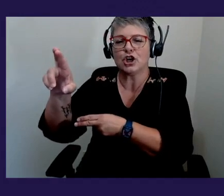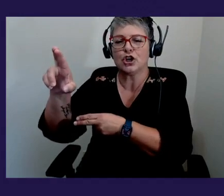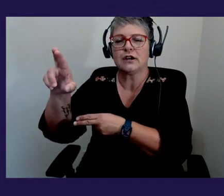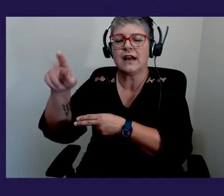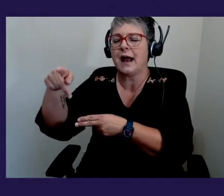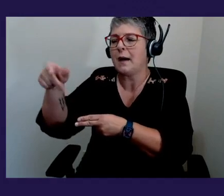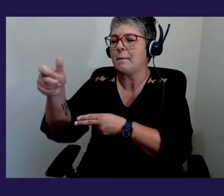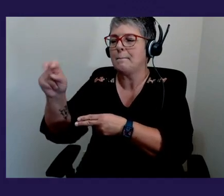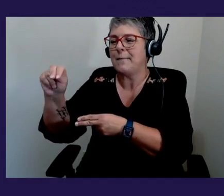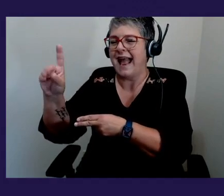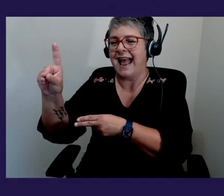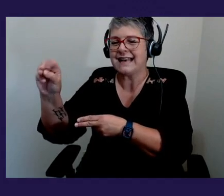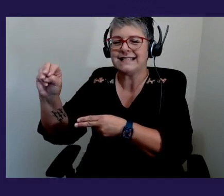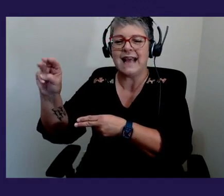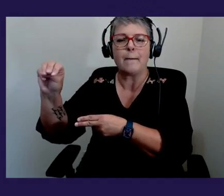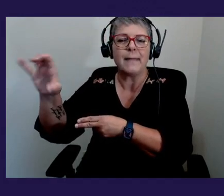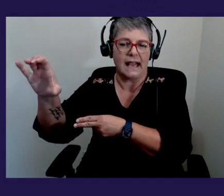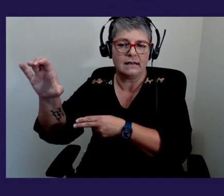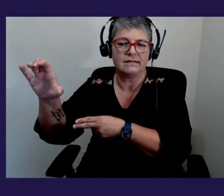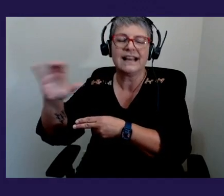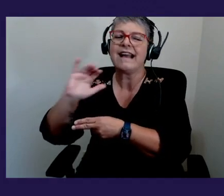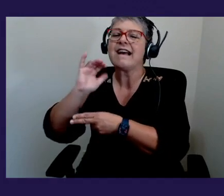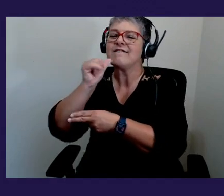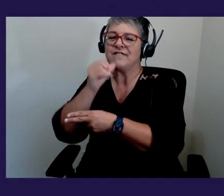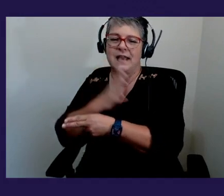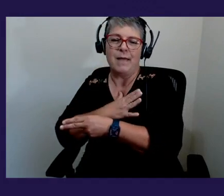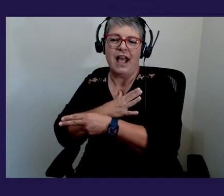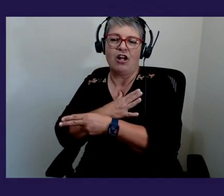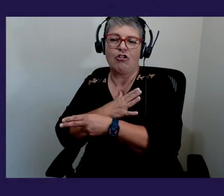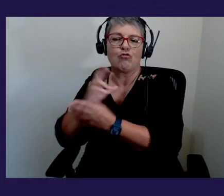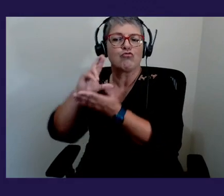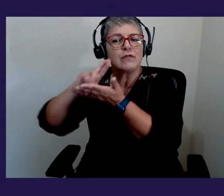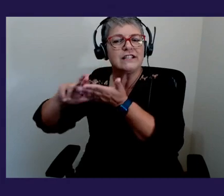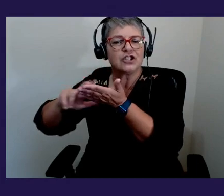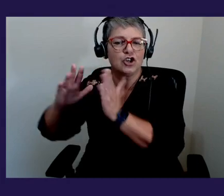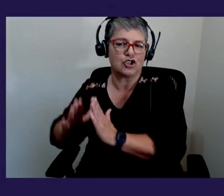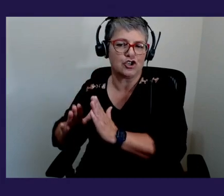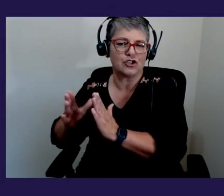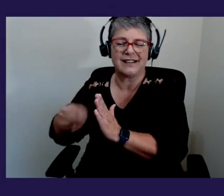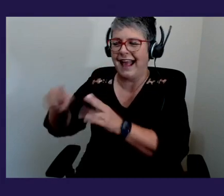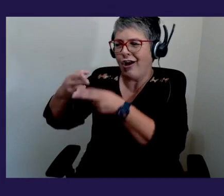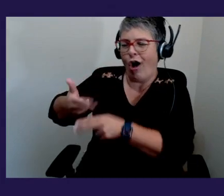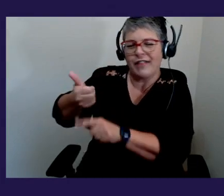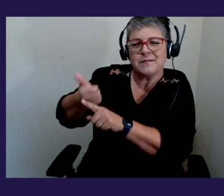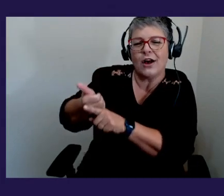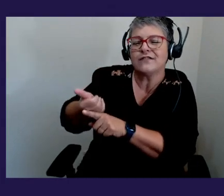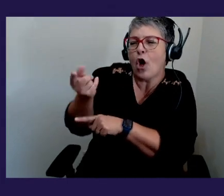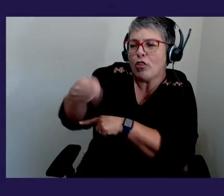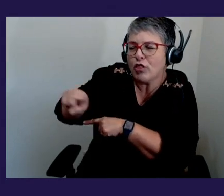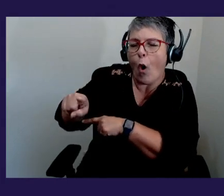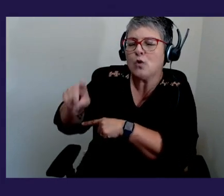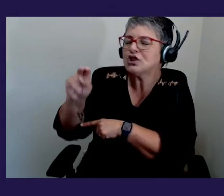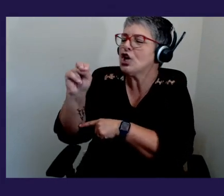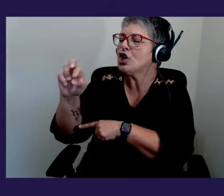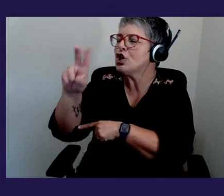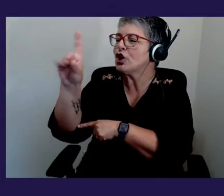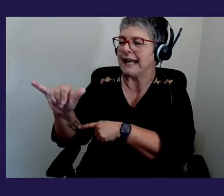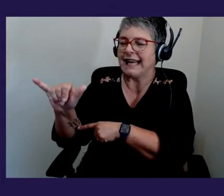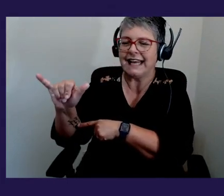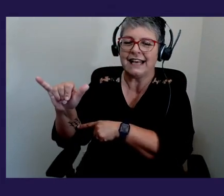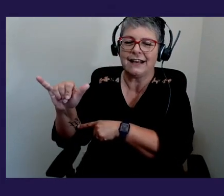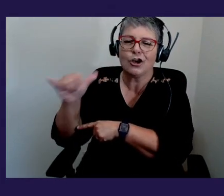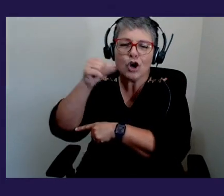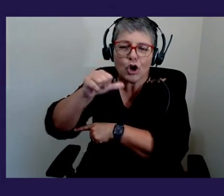female researchers who refer to themselves as those nerdy girls. You may have heard of them. And Dear Pandemic was an effort